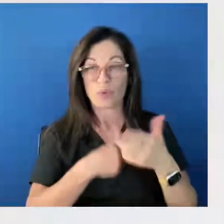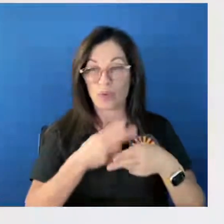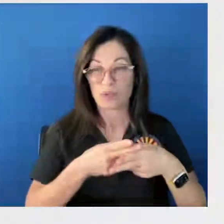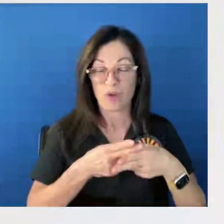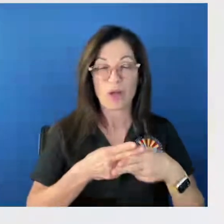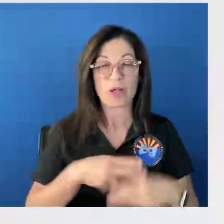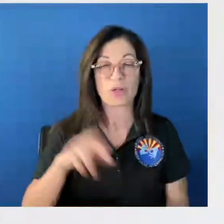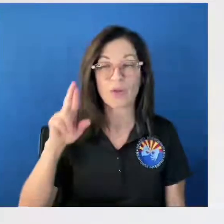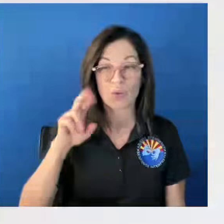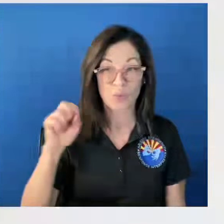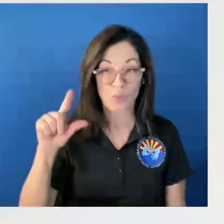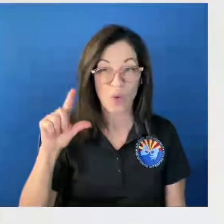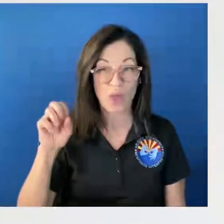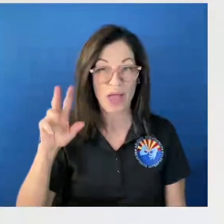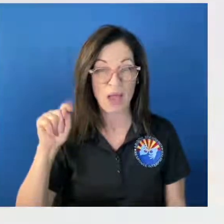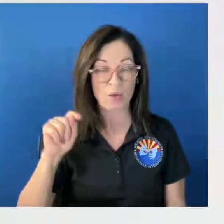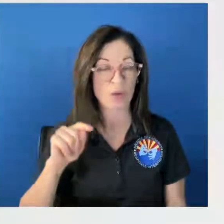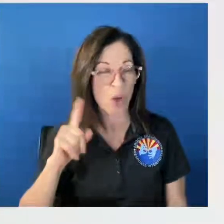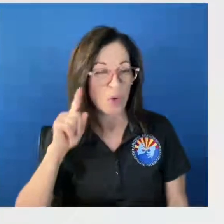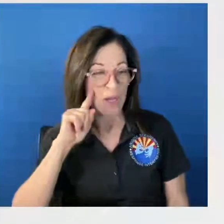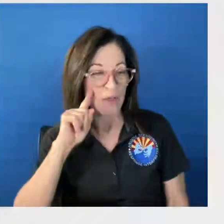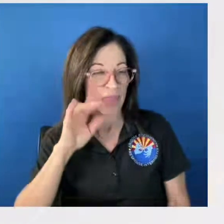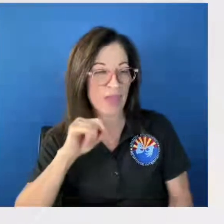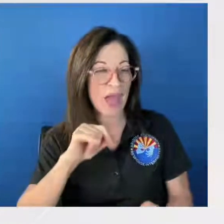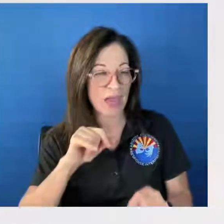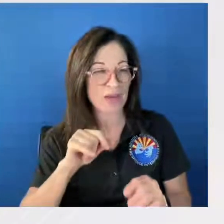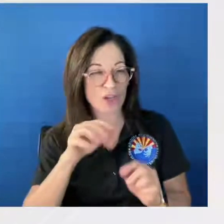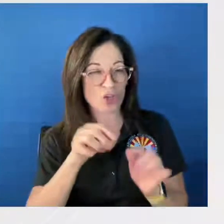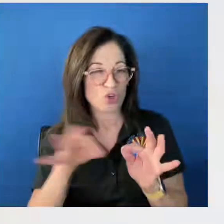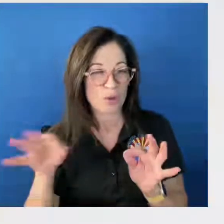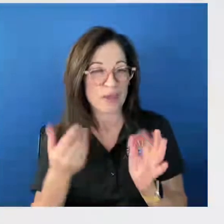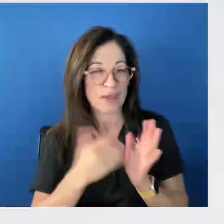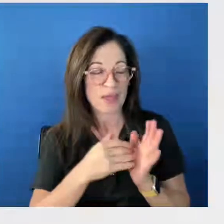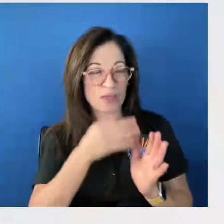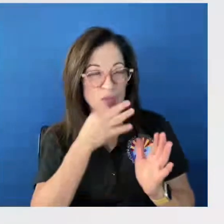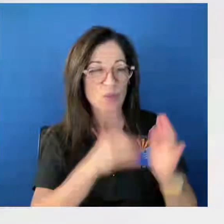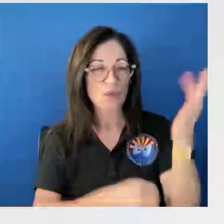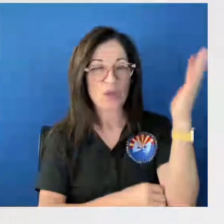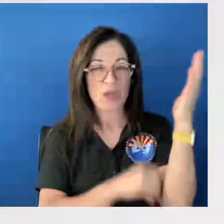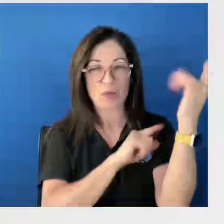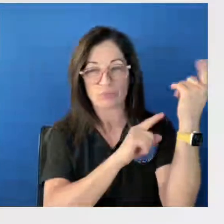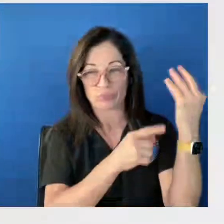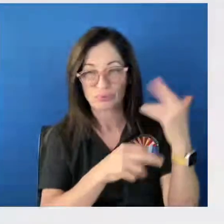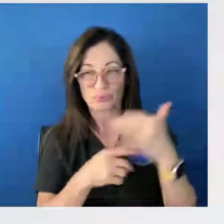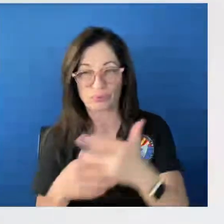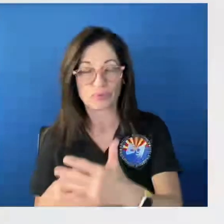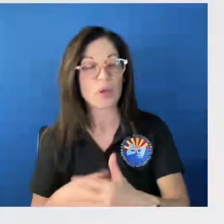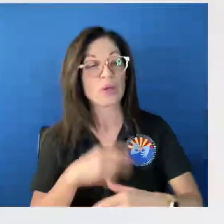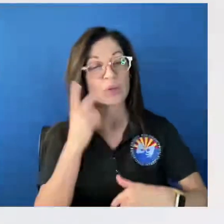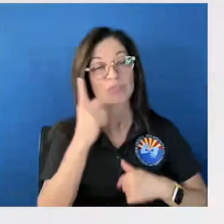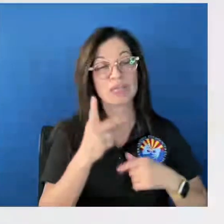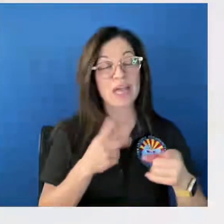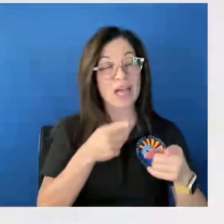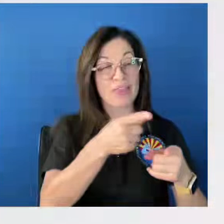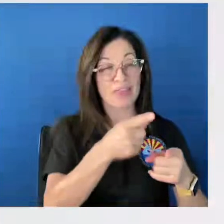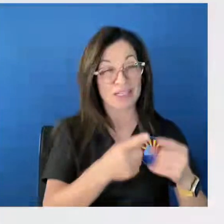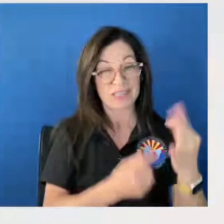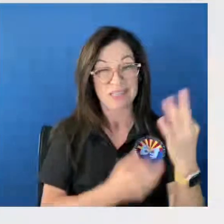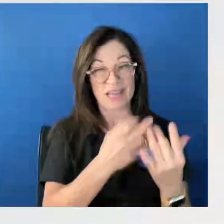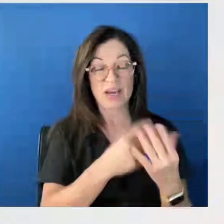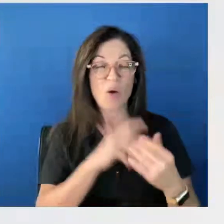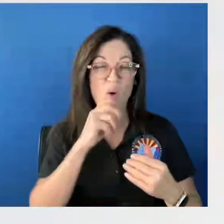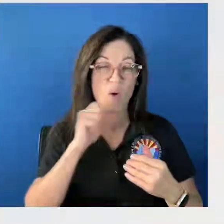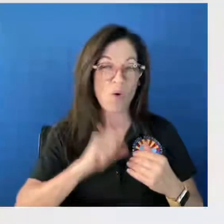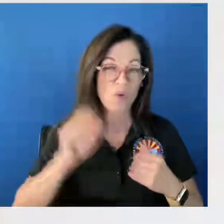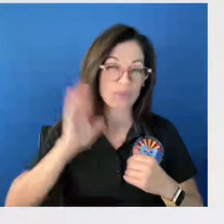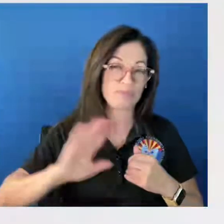You'll hear that term again here in a little bit. So then we come down into here, and you see this is kind of in the burn scar of an old fire. And we're going to talk about